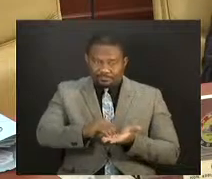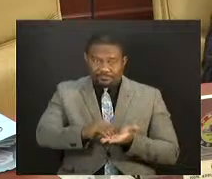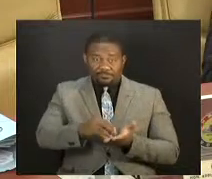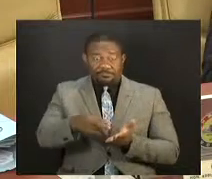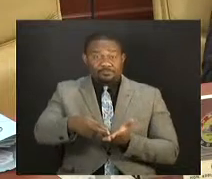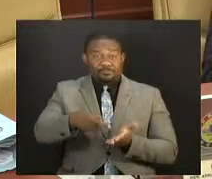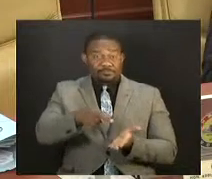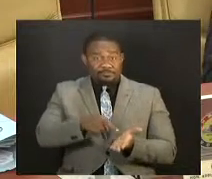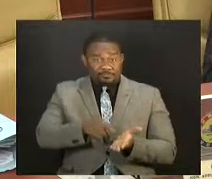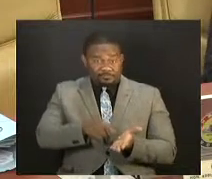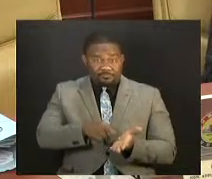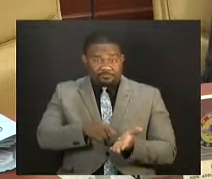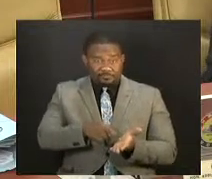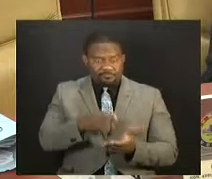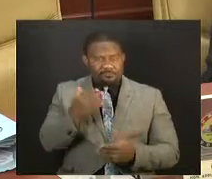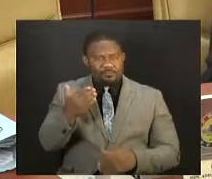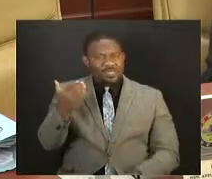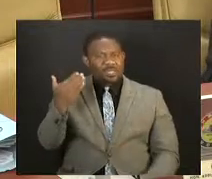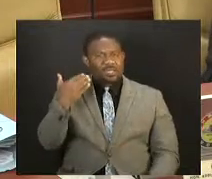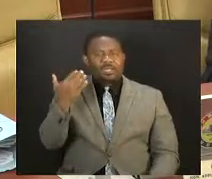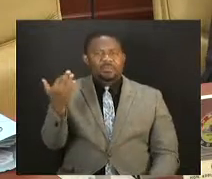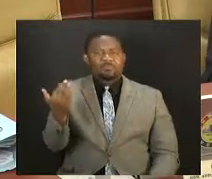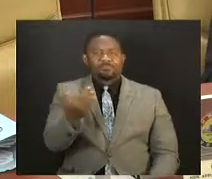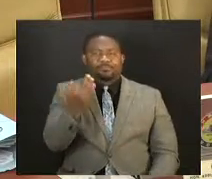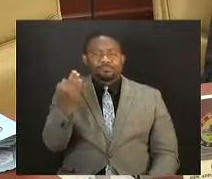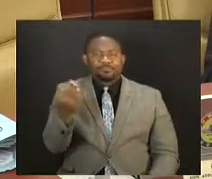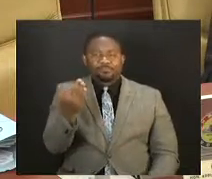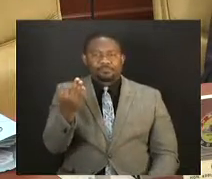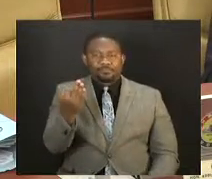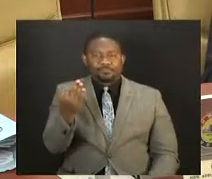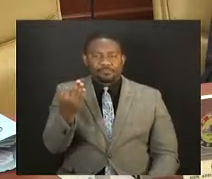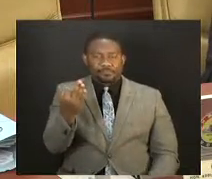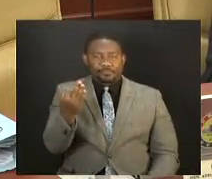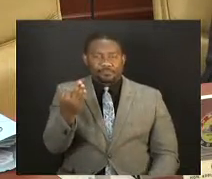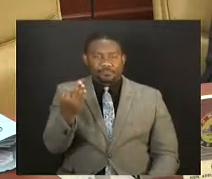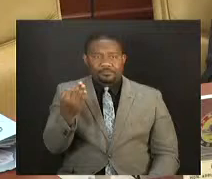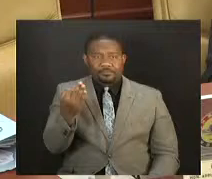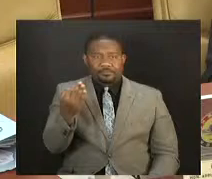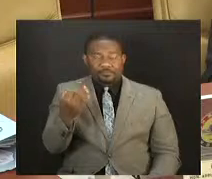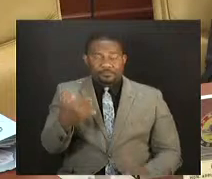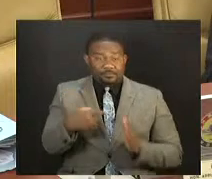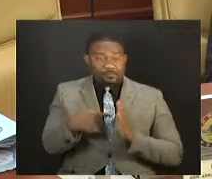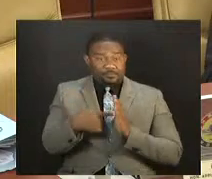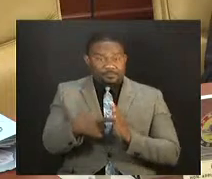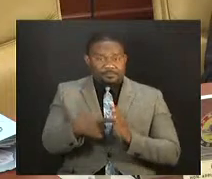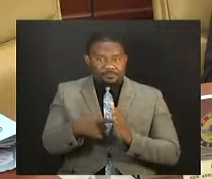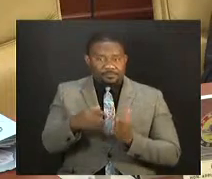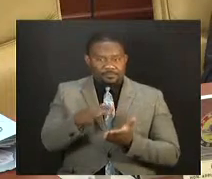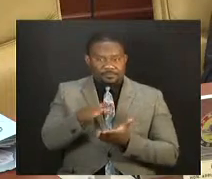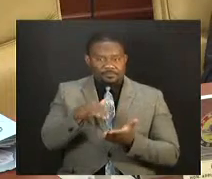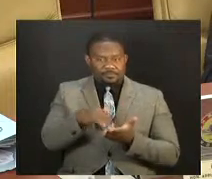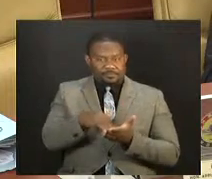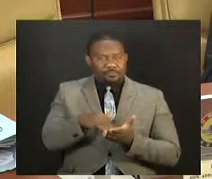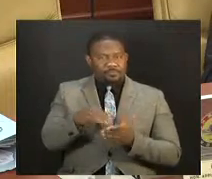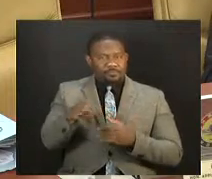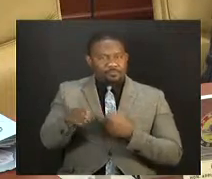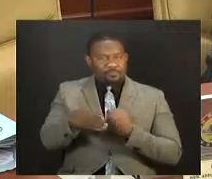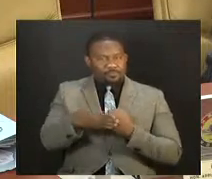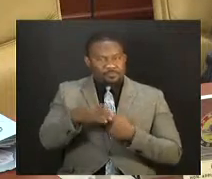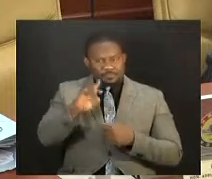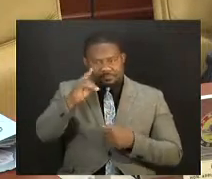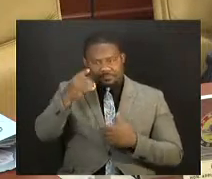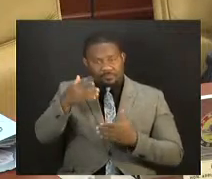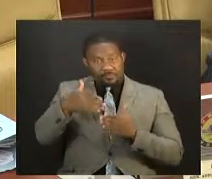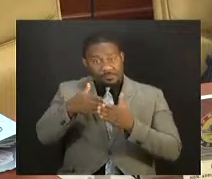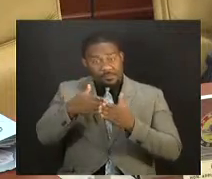he presented last Friday, he did indicate that the central bank governor is being programmed to apprise the